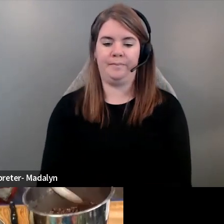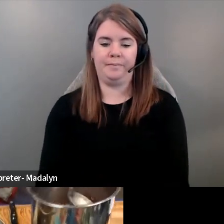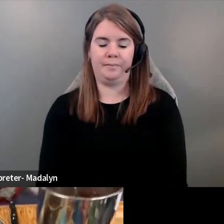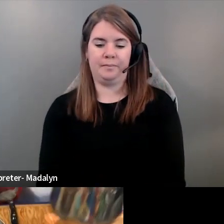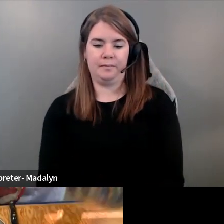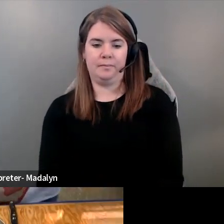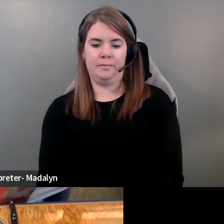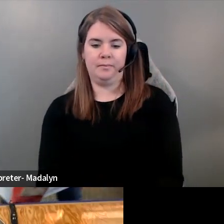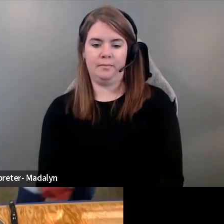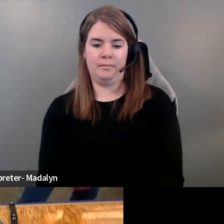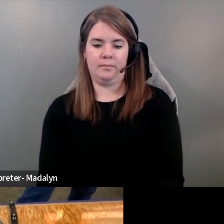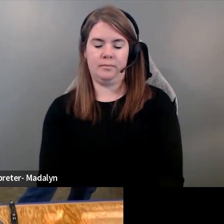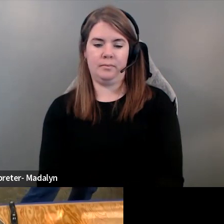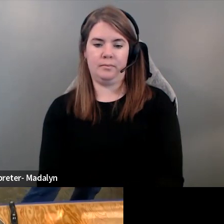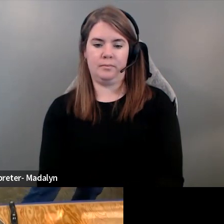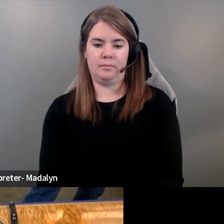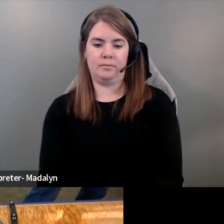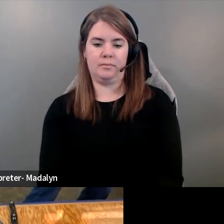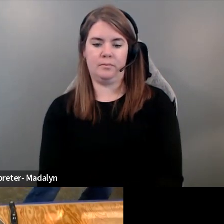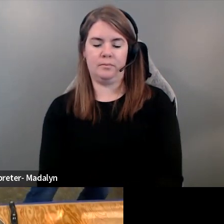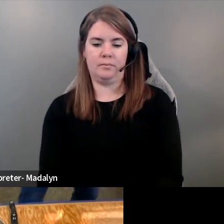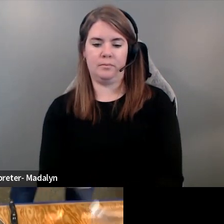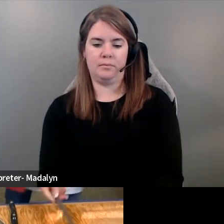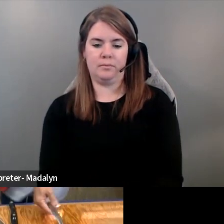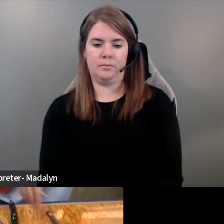That's quite a bit of beans. I'm